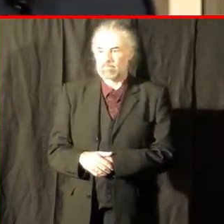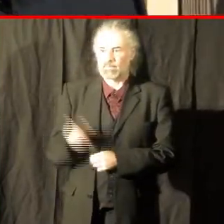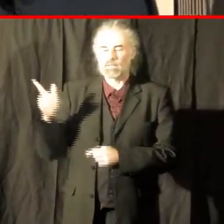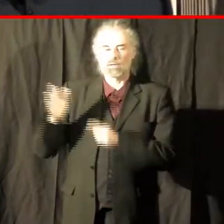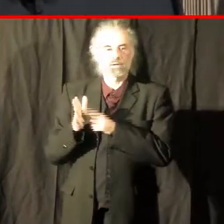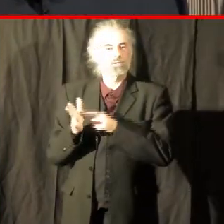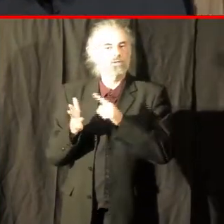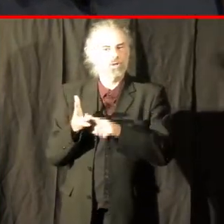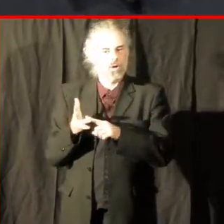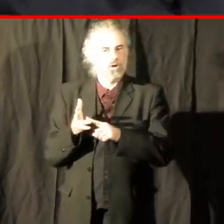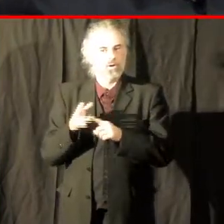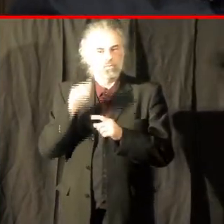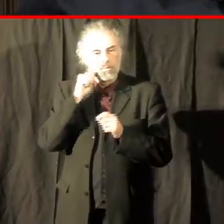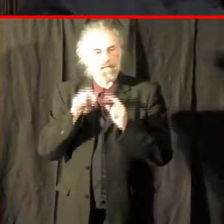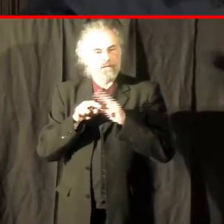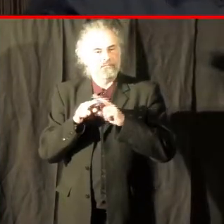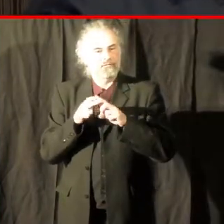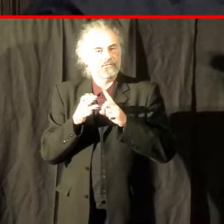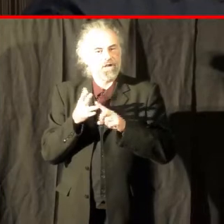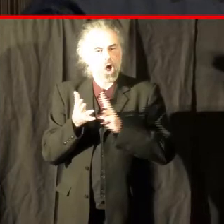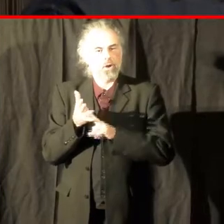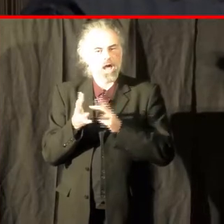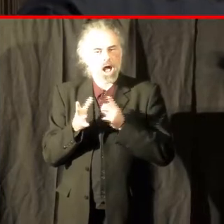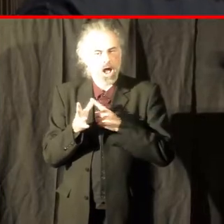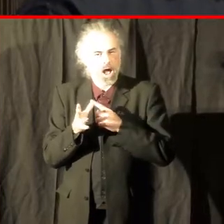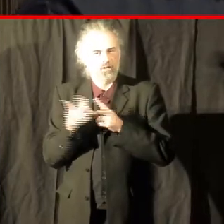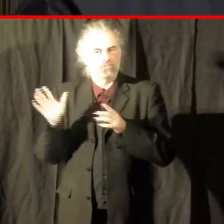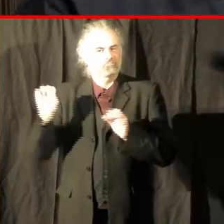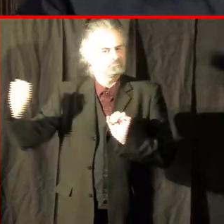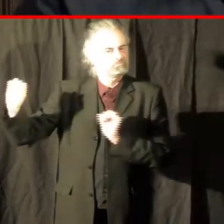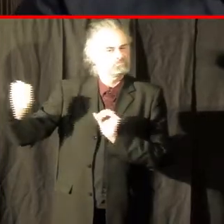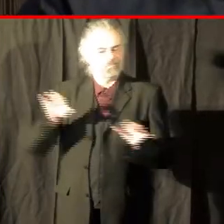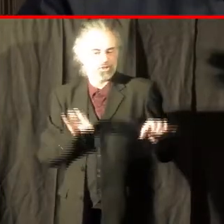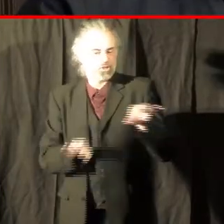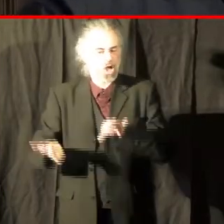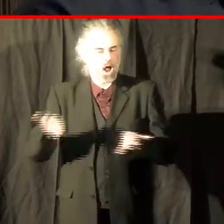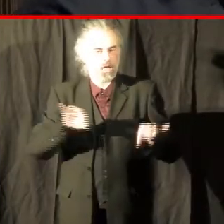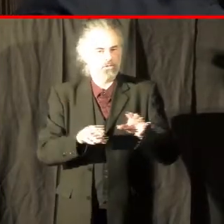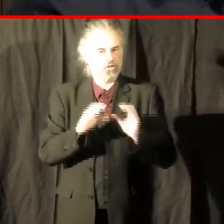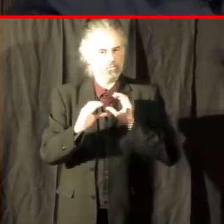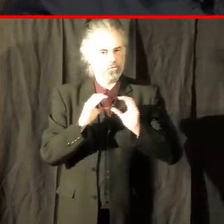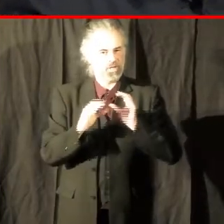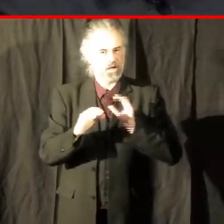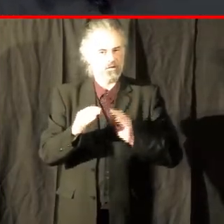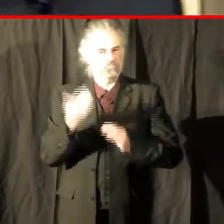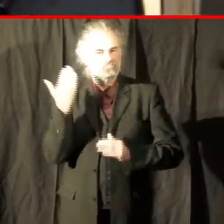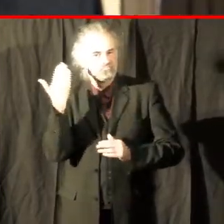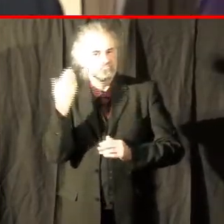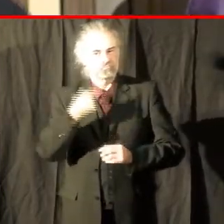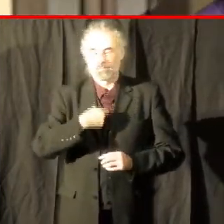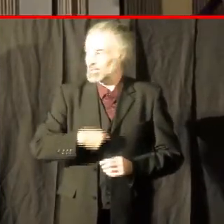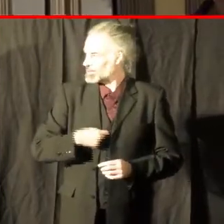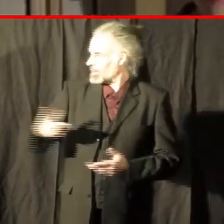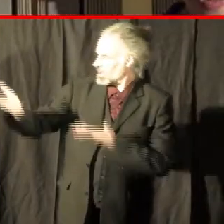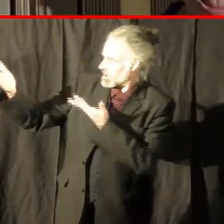Joe is going to play Fiona, a science communicator. Okay? Introducing Phil. Everyone say